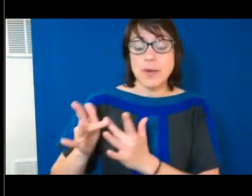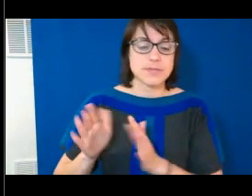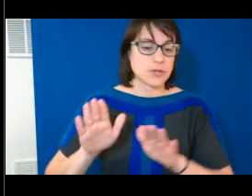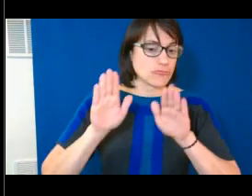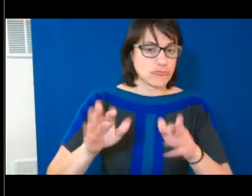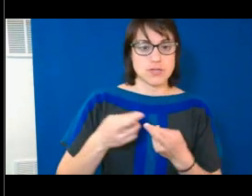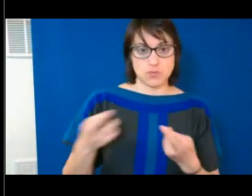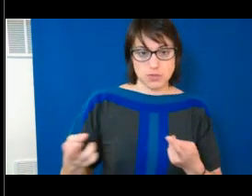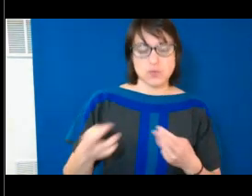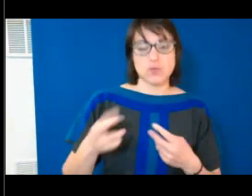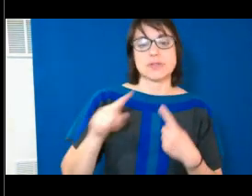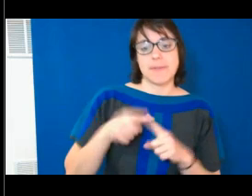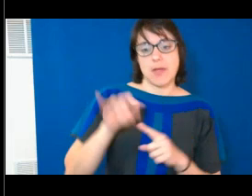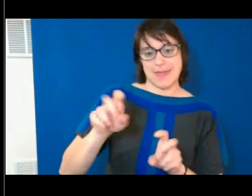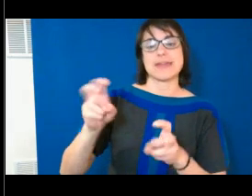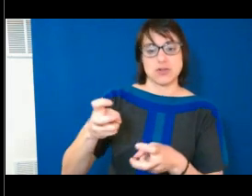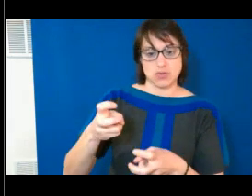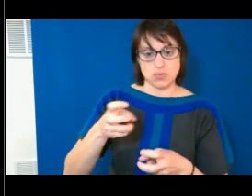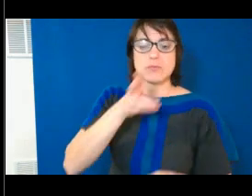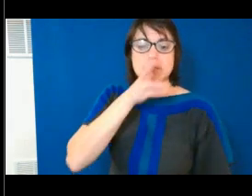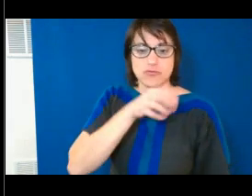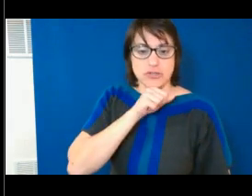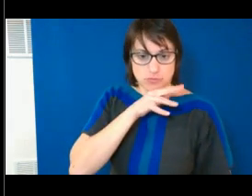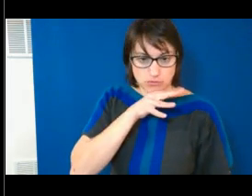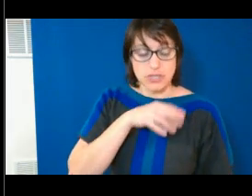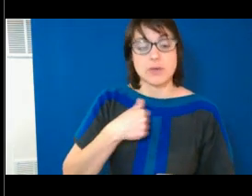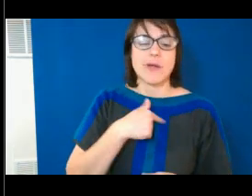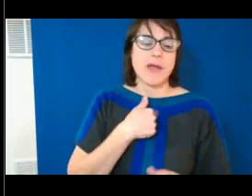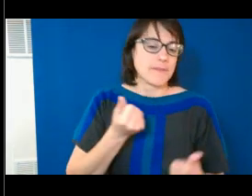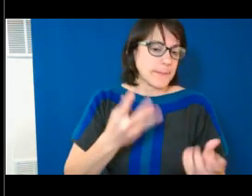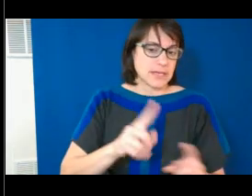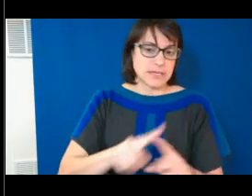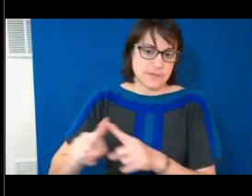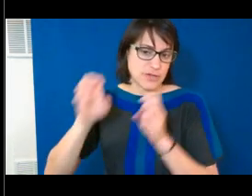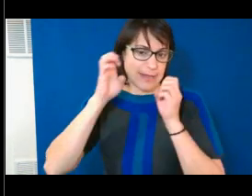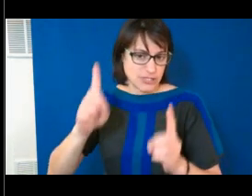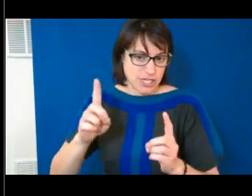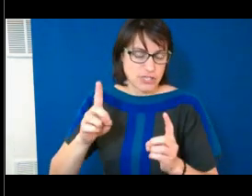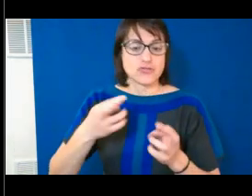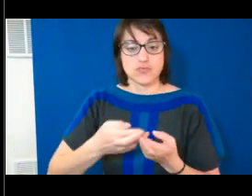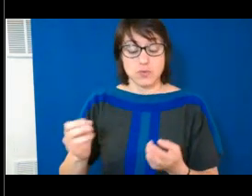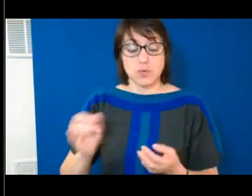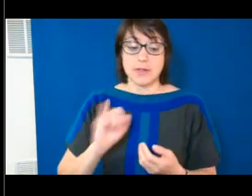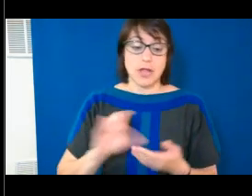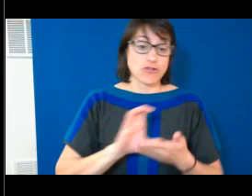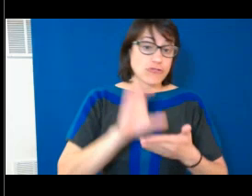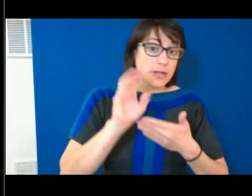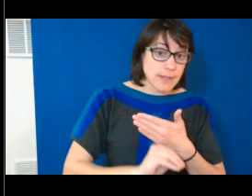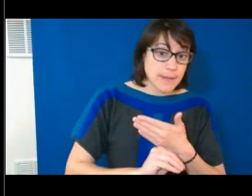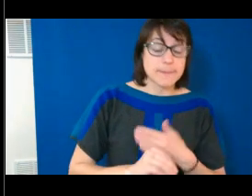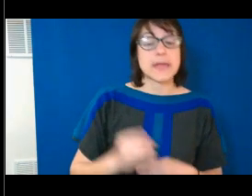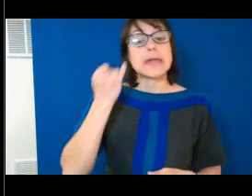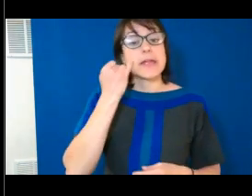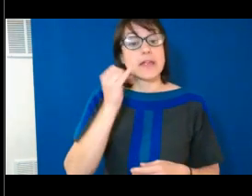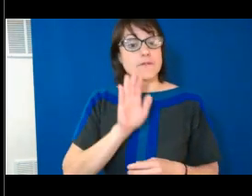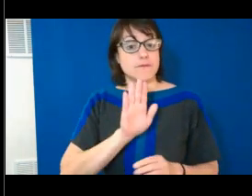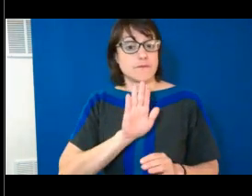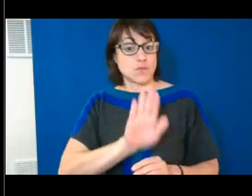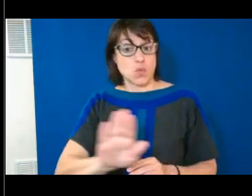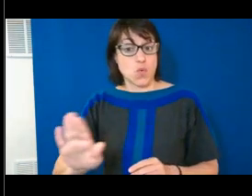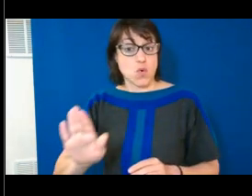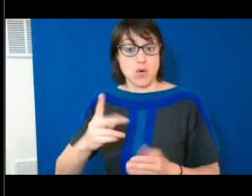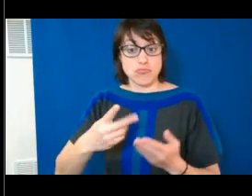debris, and we have just a variety of educational resources such as curriculum. If any of your projects include